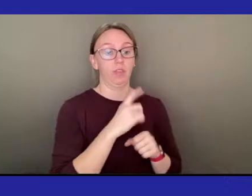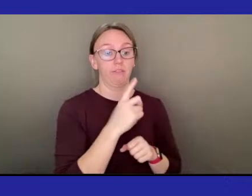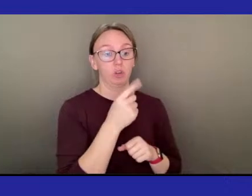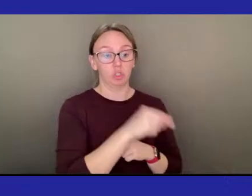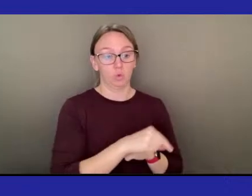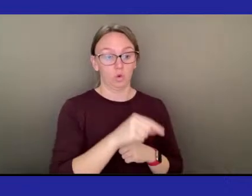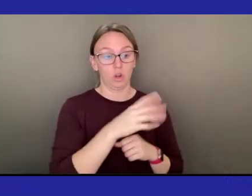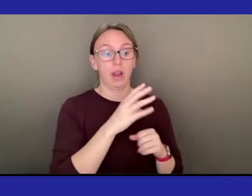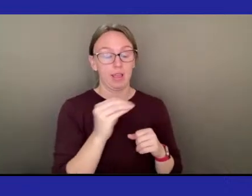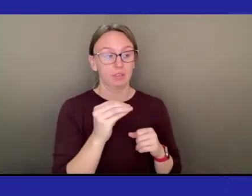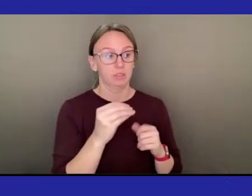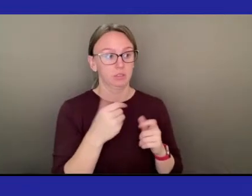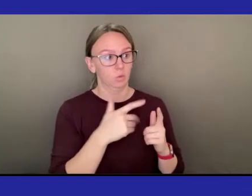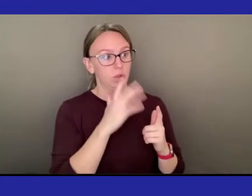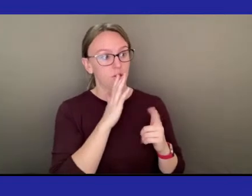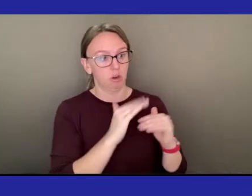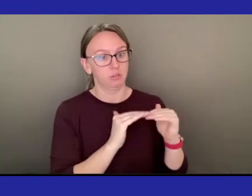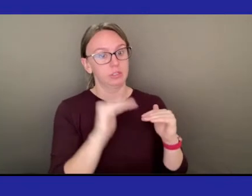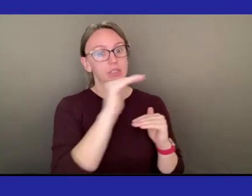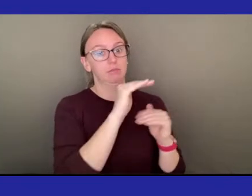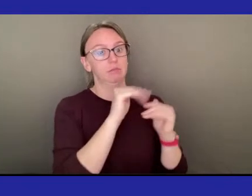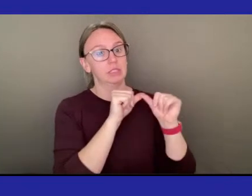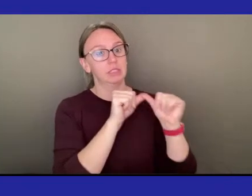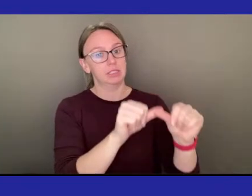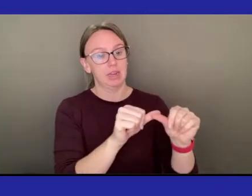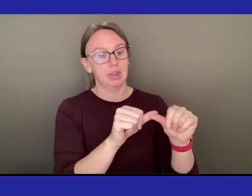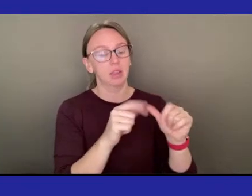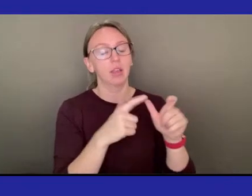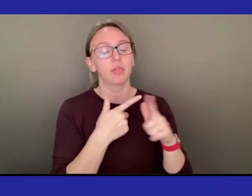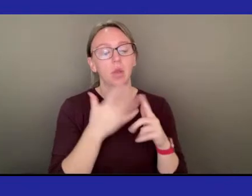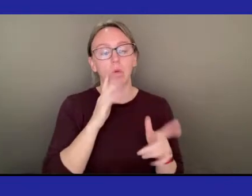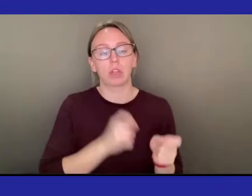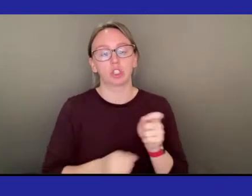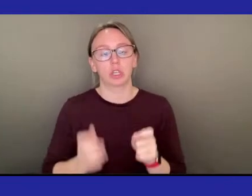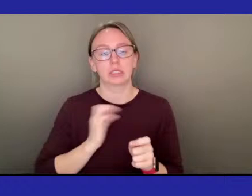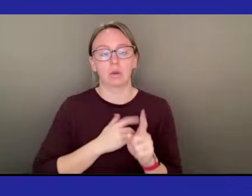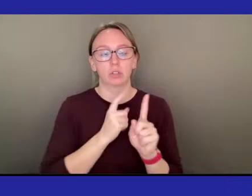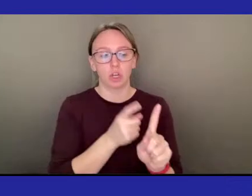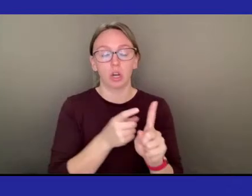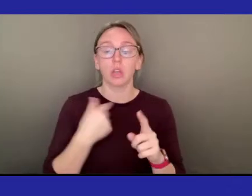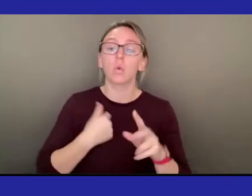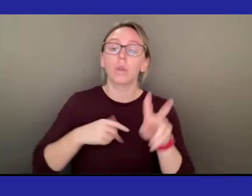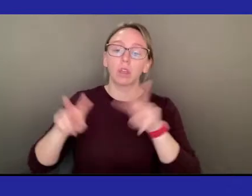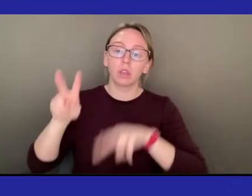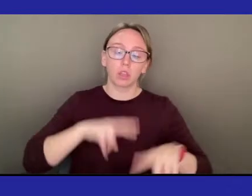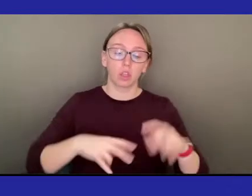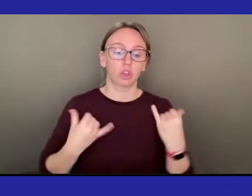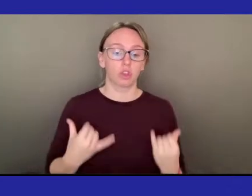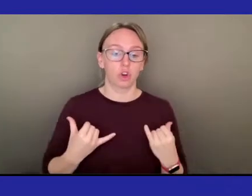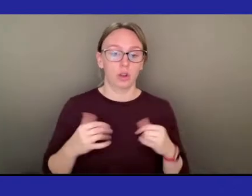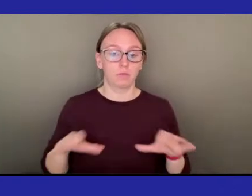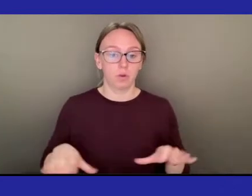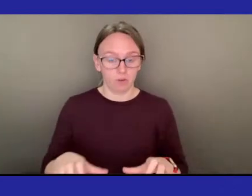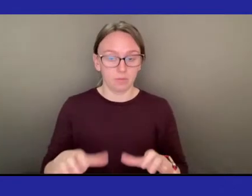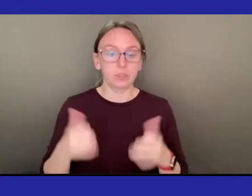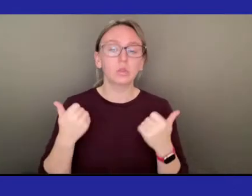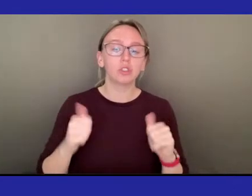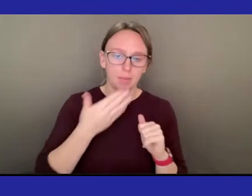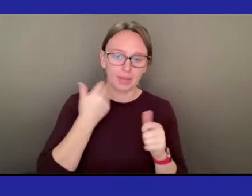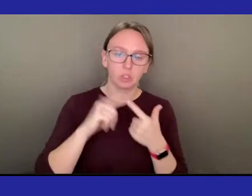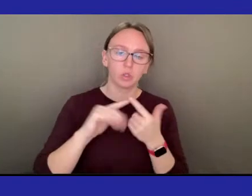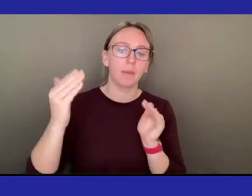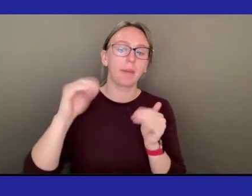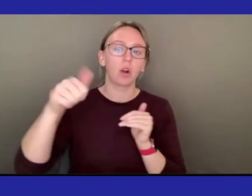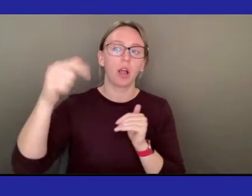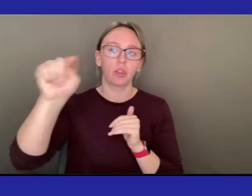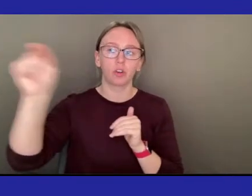the target accordingly. We do look at current performance. We do try our best to look at benchmarks, and Hillary's done a